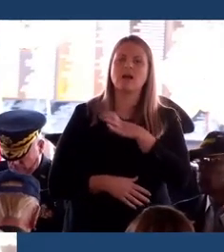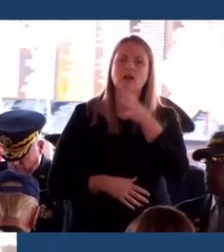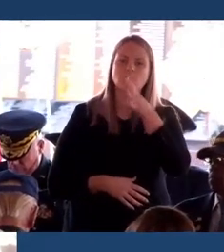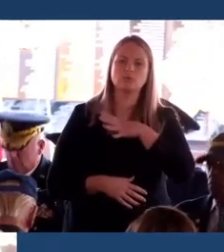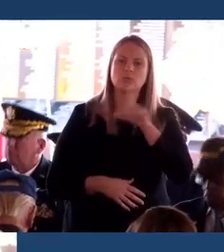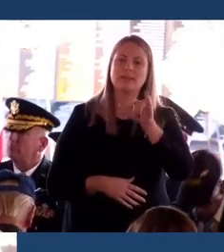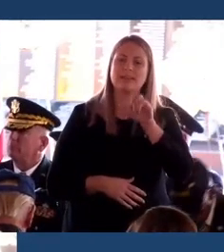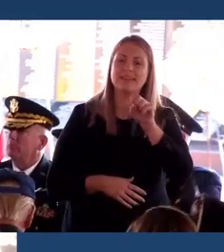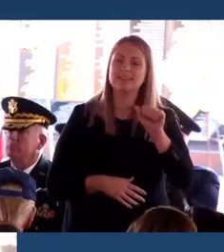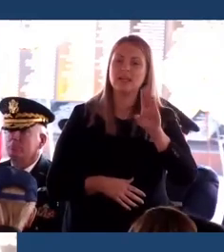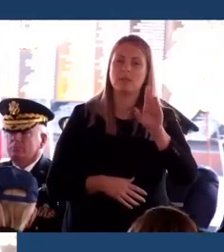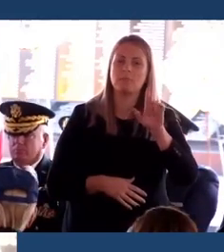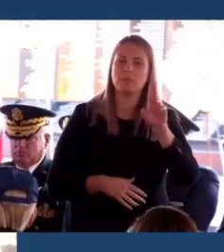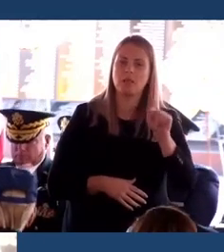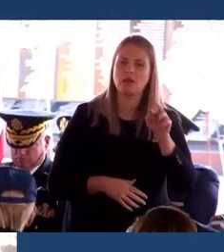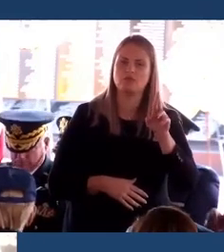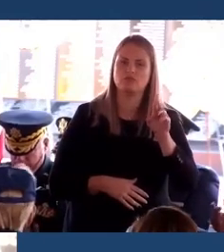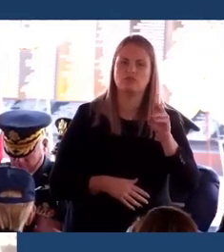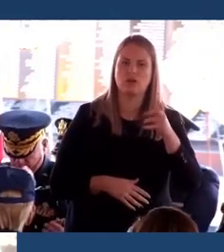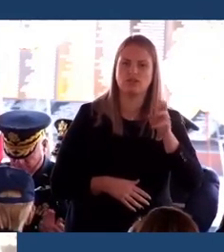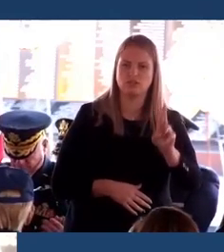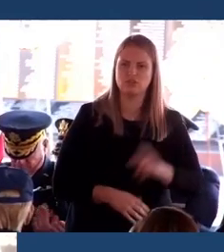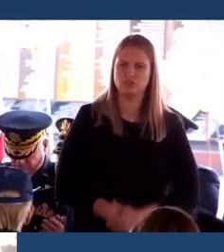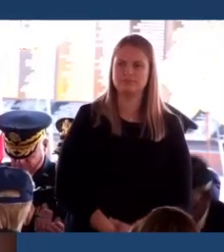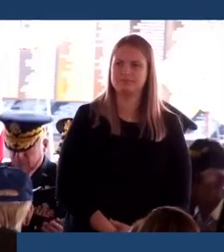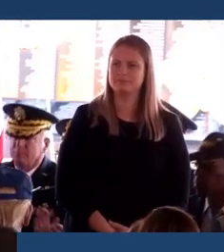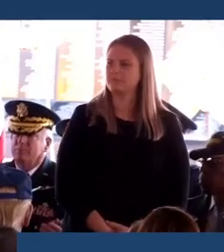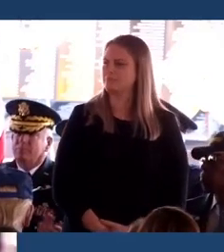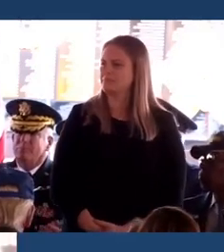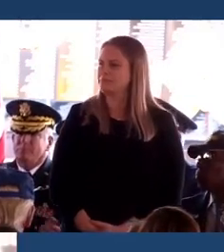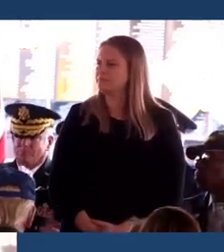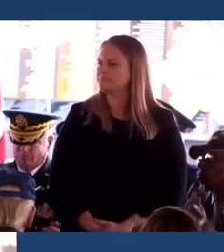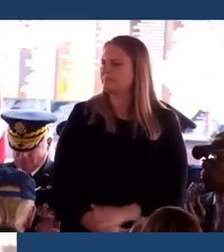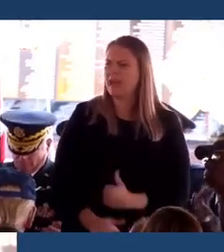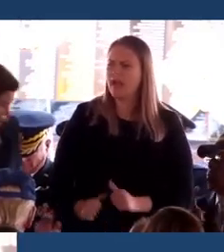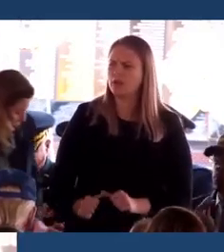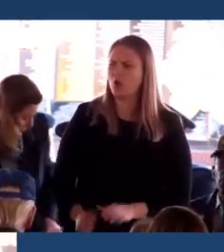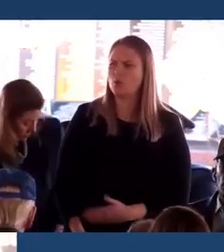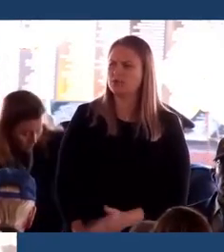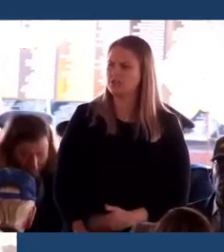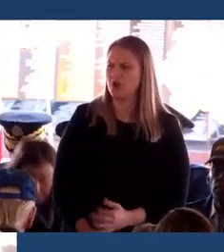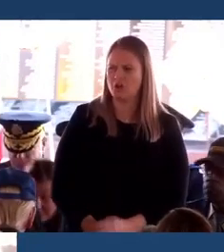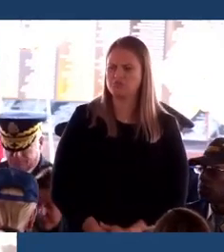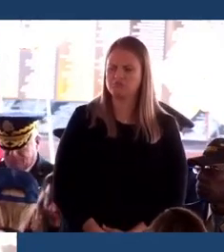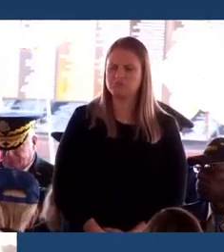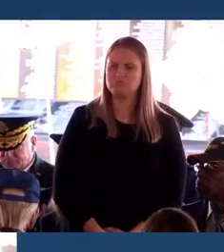Rochester.